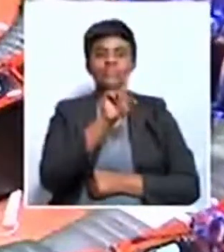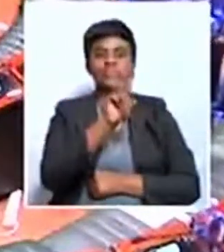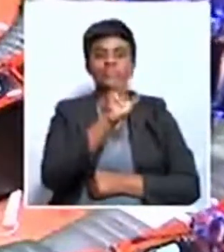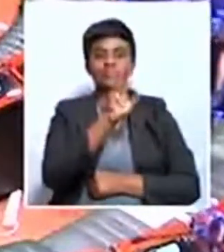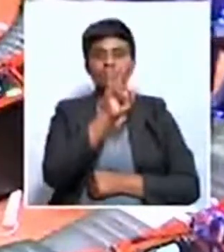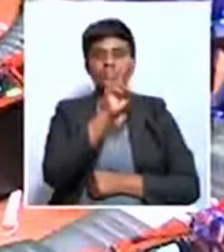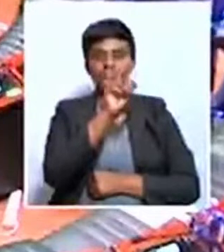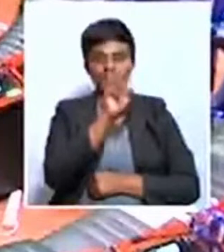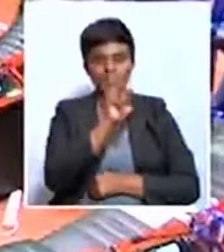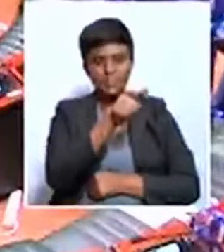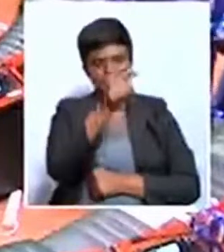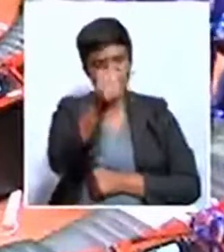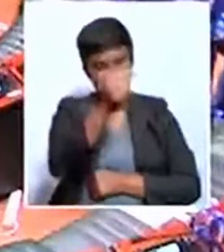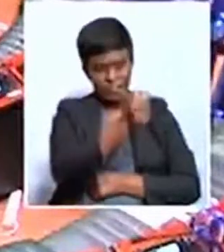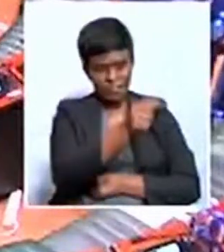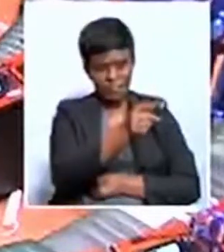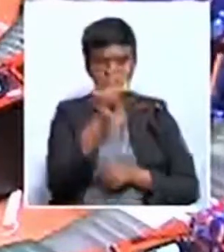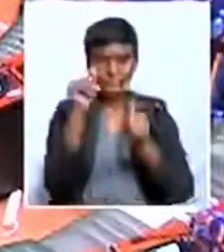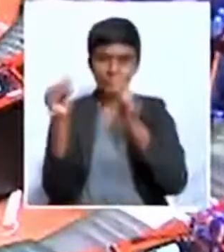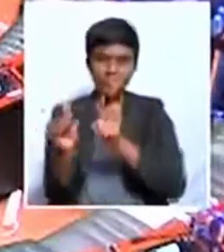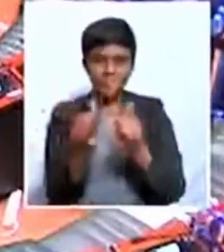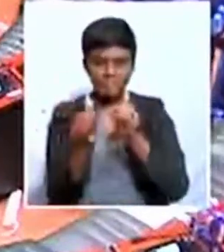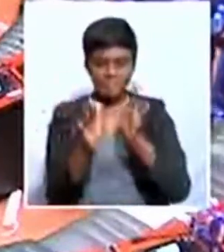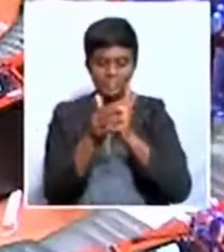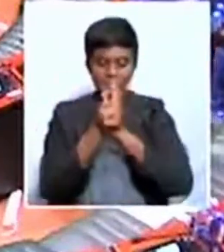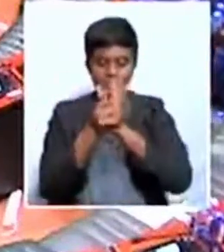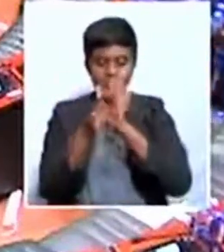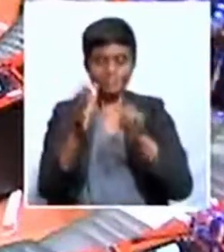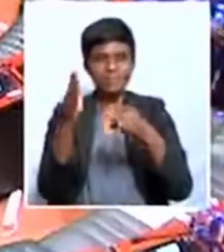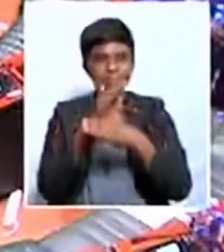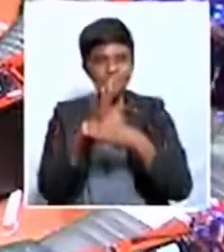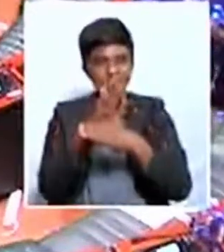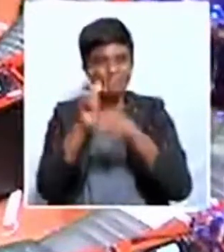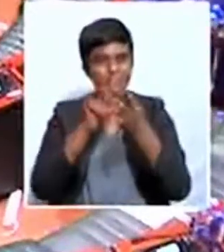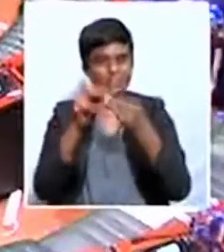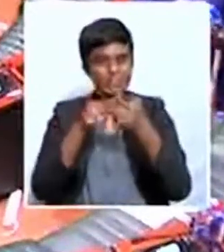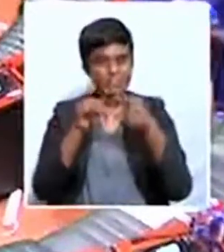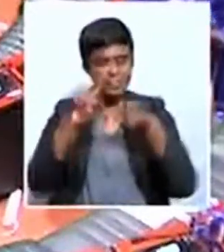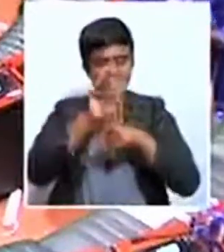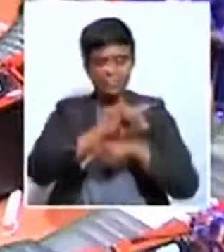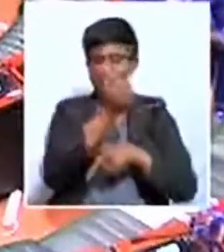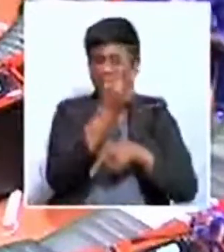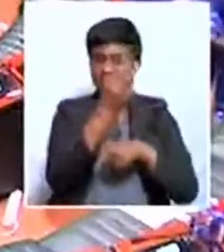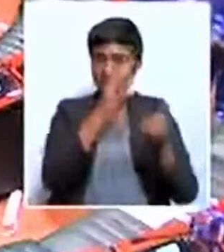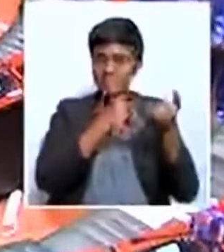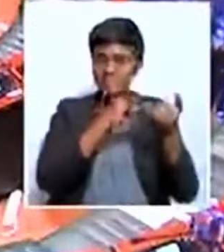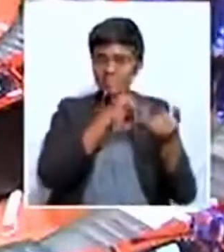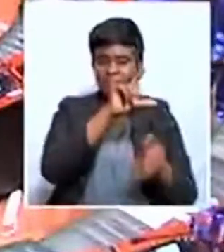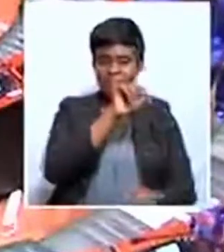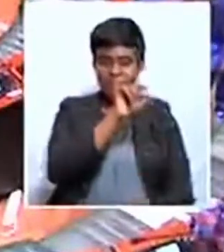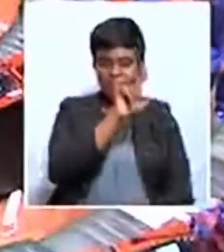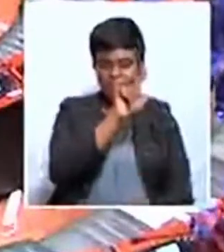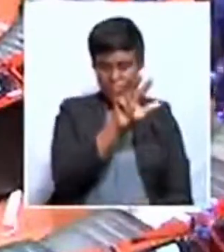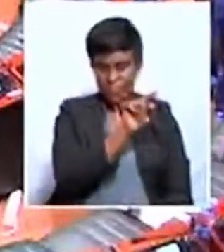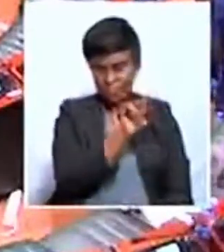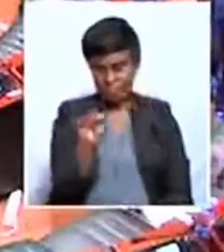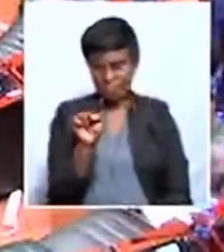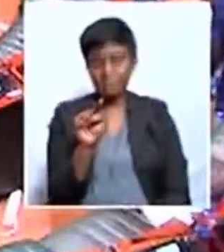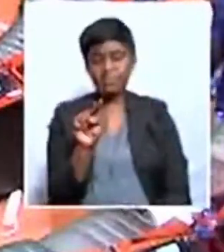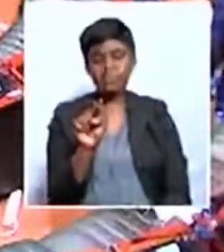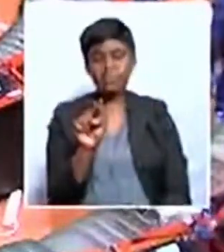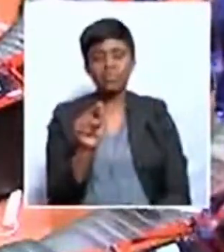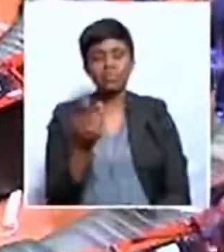has been appointed acting leader of government business in the House from today, 12 September 2023, until further notice.